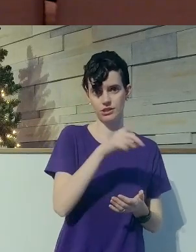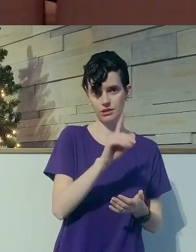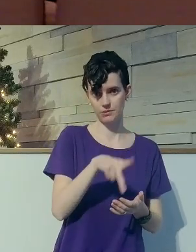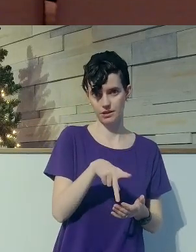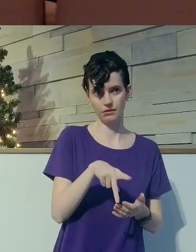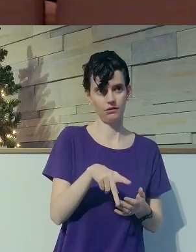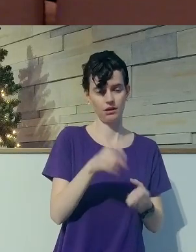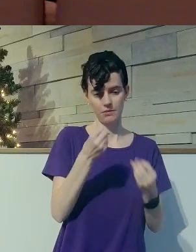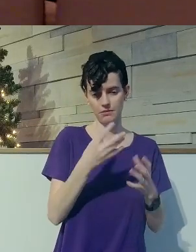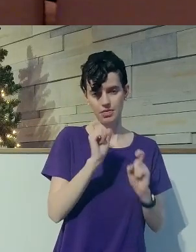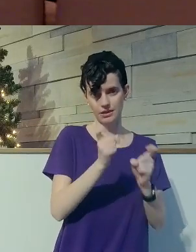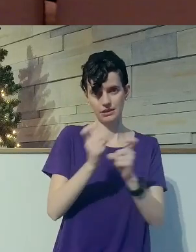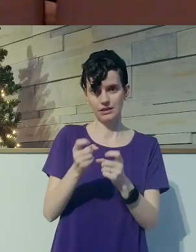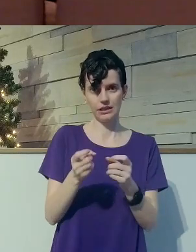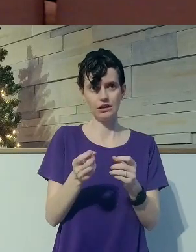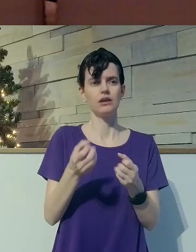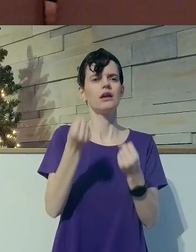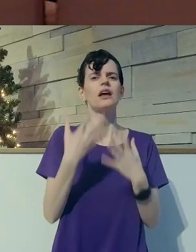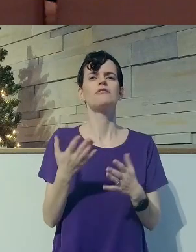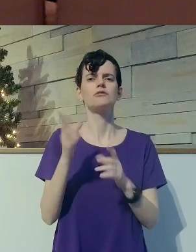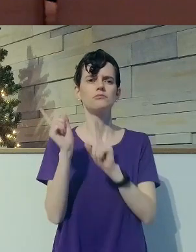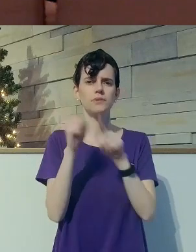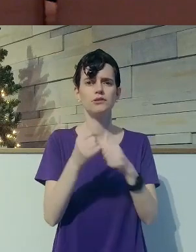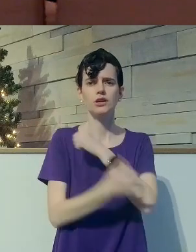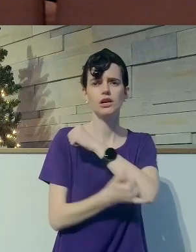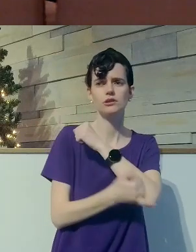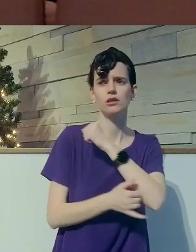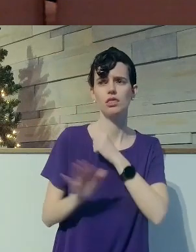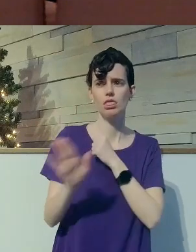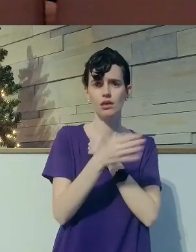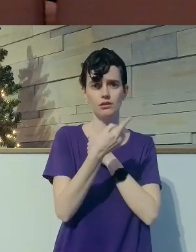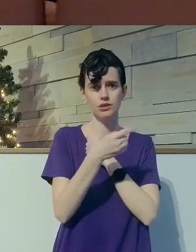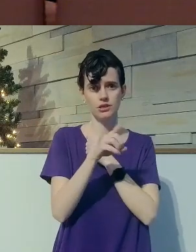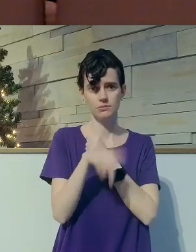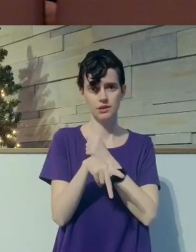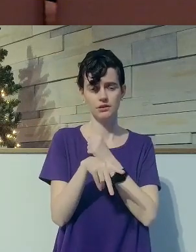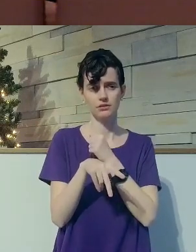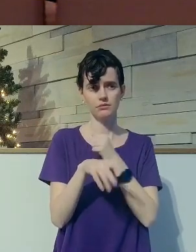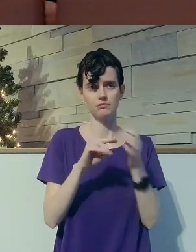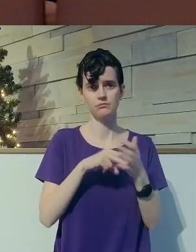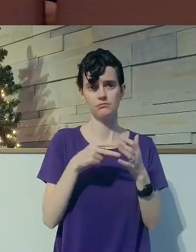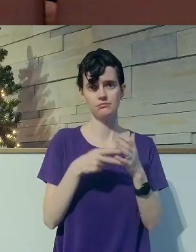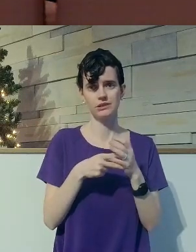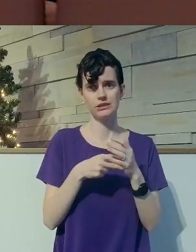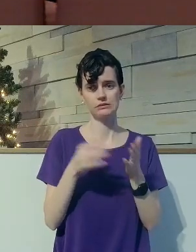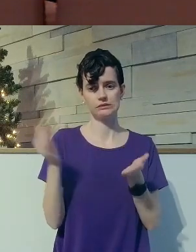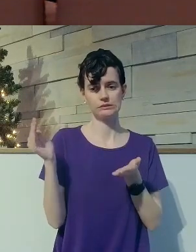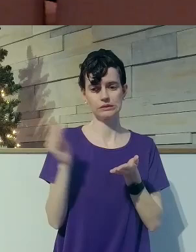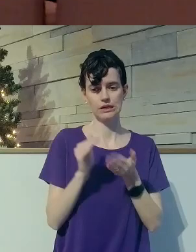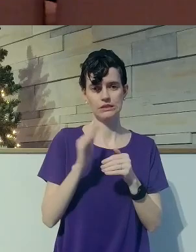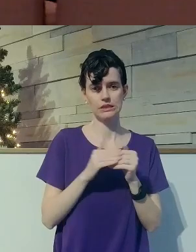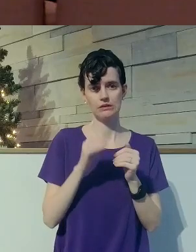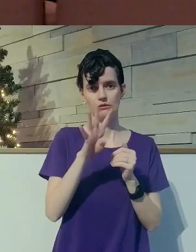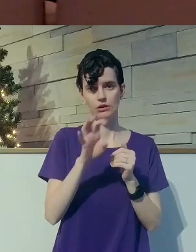their gross domestic product. Most of you have been to countries, many of you have been to countries that their gross domestic product is less than